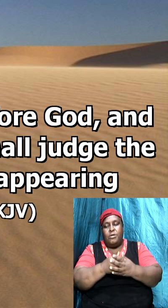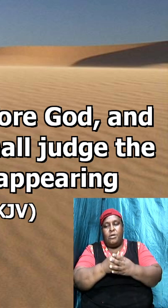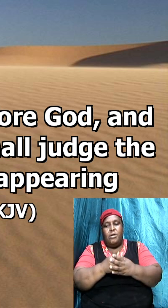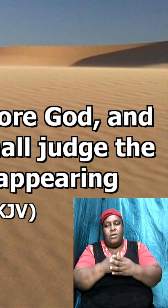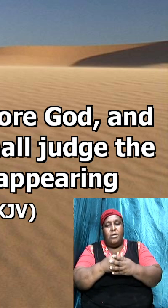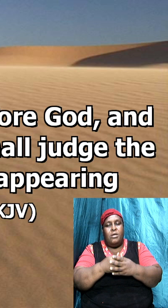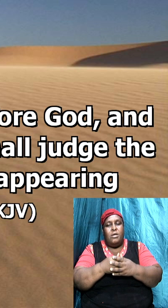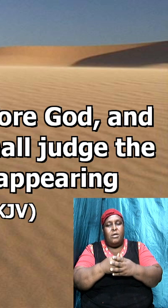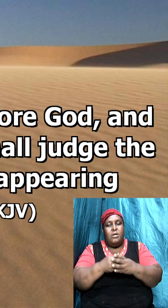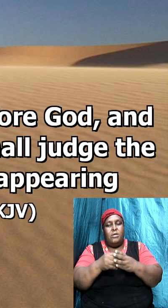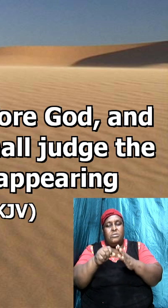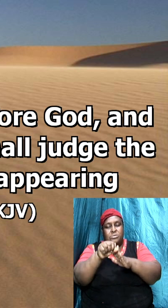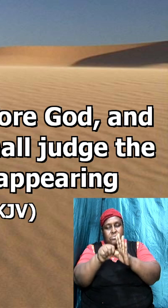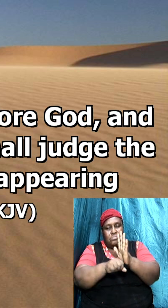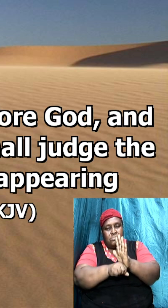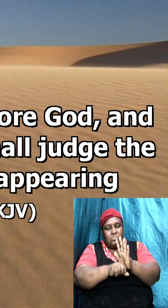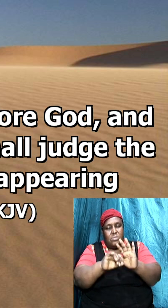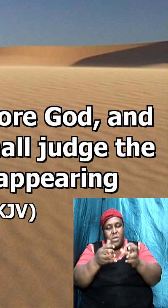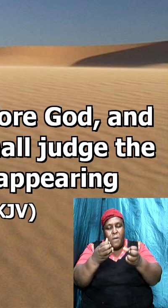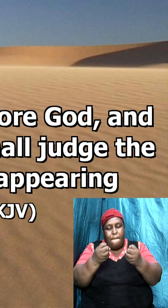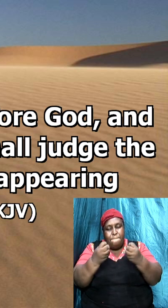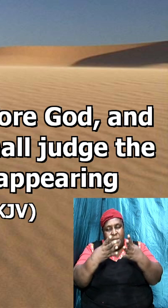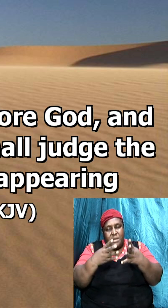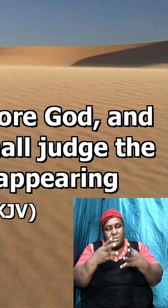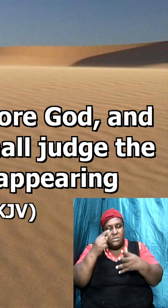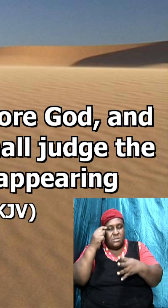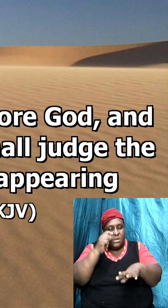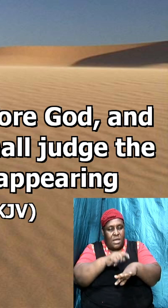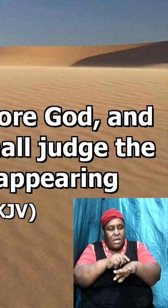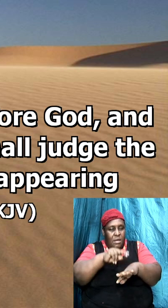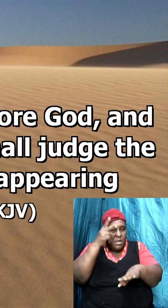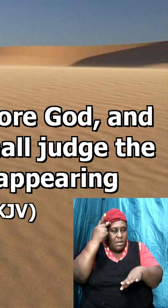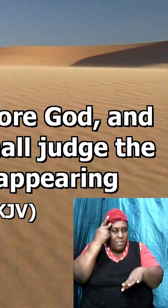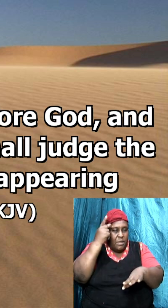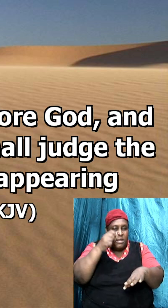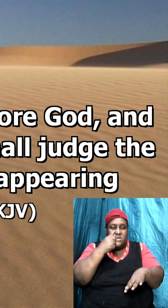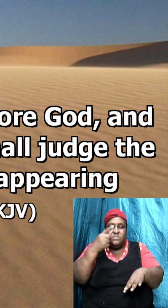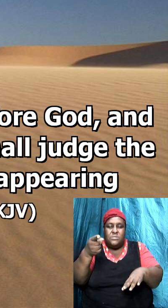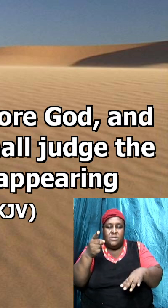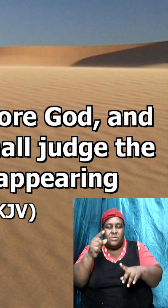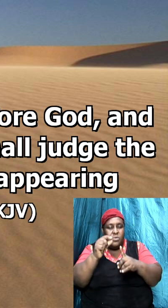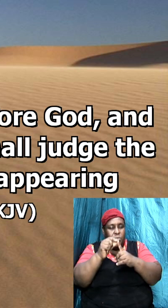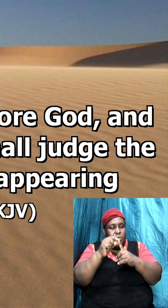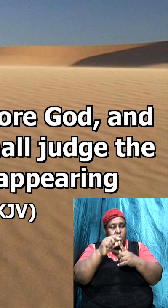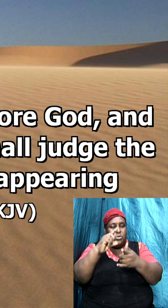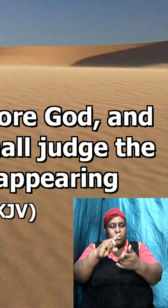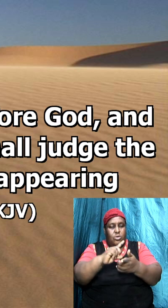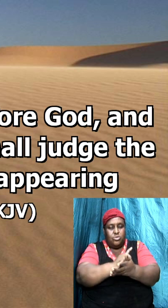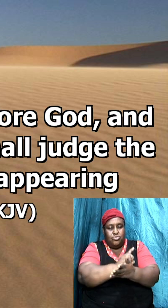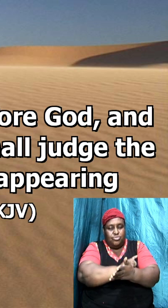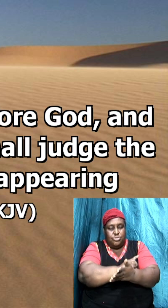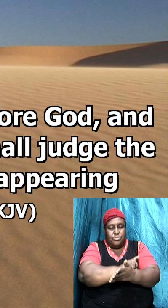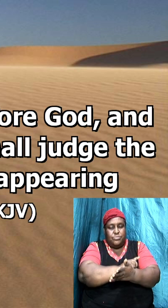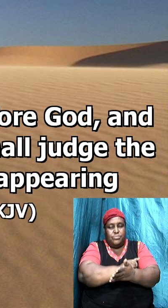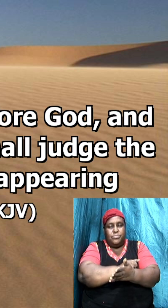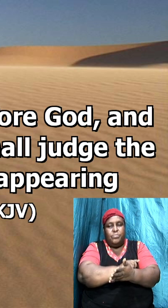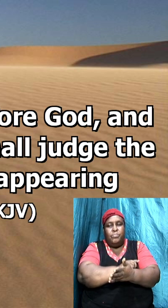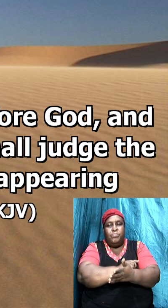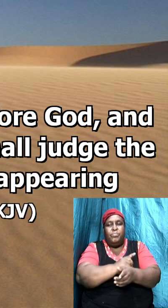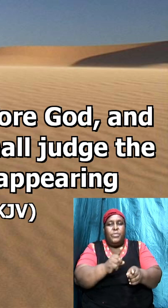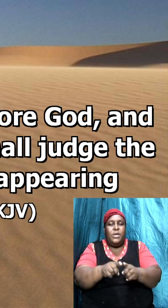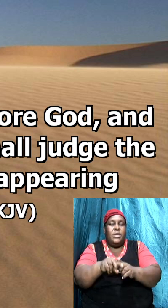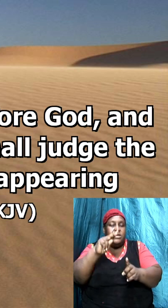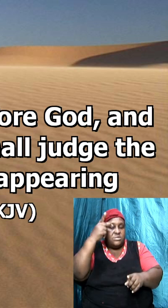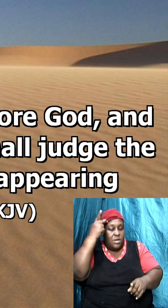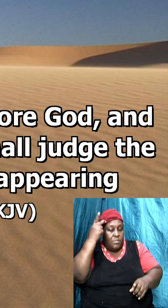how many times Paul mentioned the word doctrine within, you know, both epistles. And as he wrote